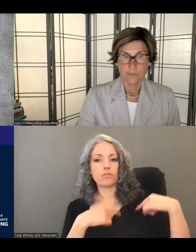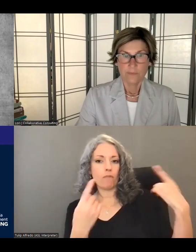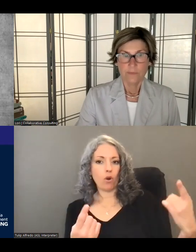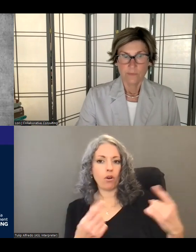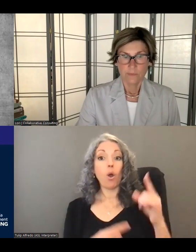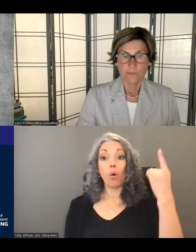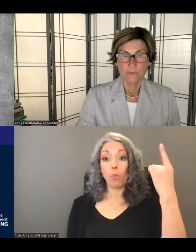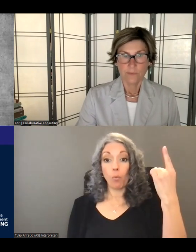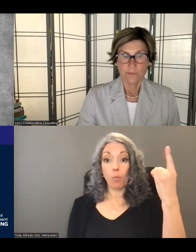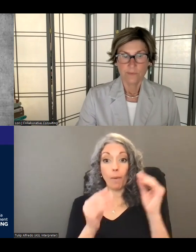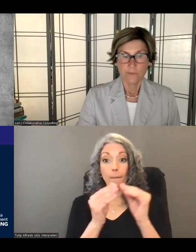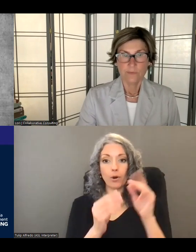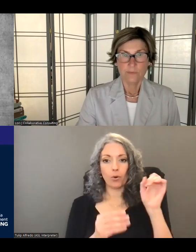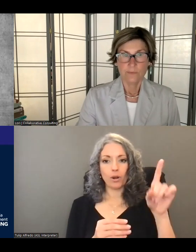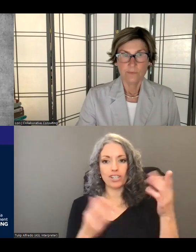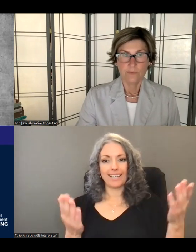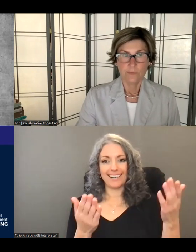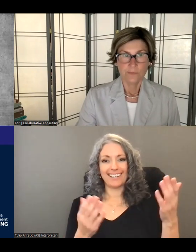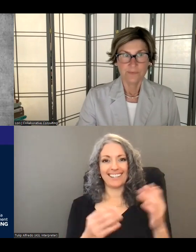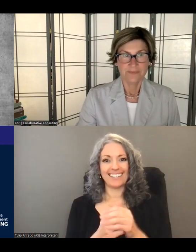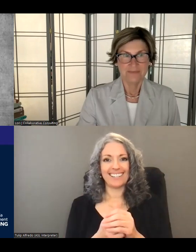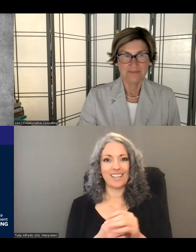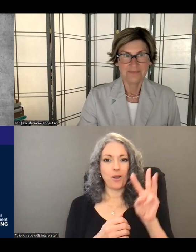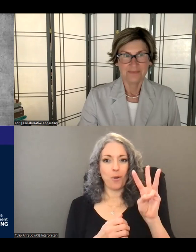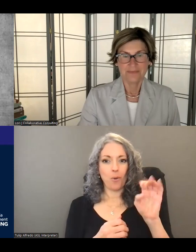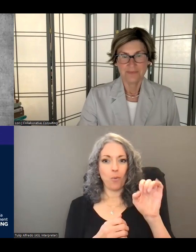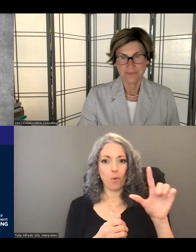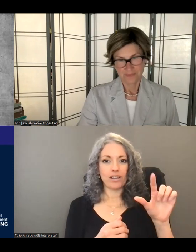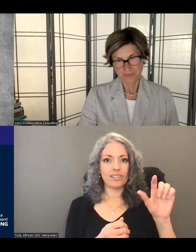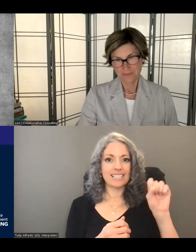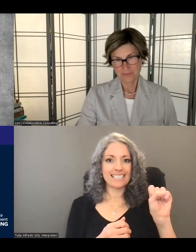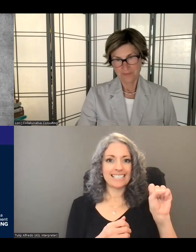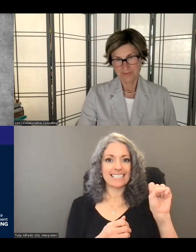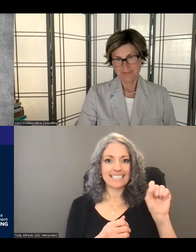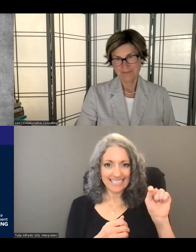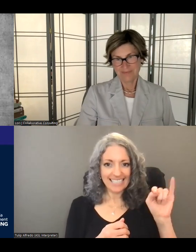got one more question here. Will Tift, we're going to unmute you and you can ask your question.